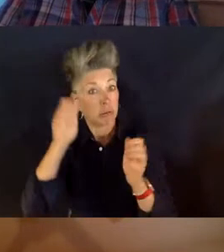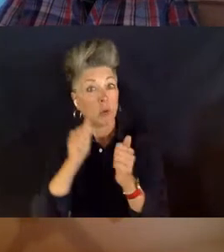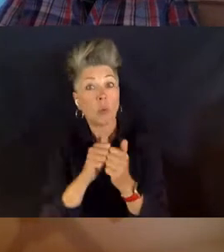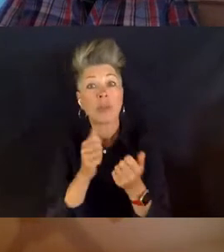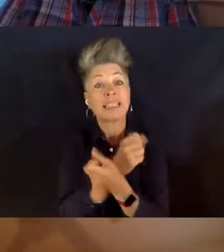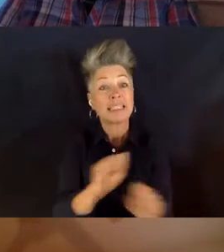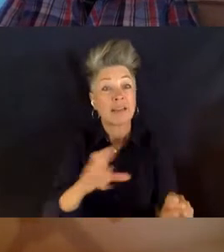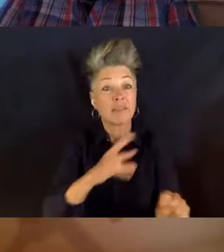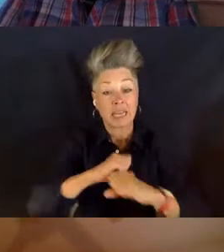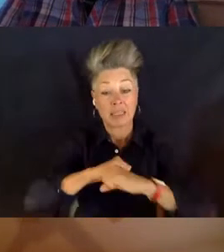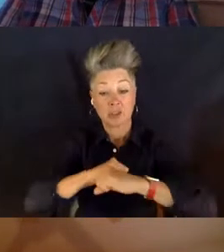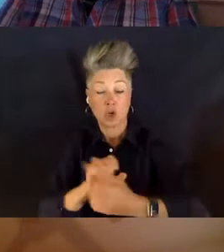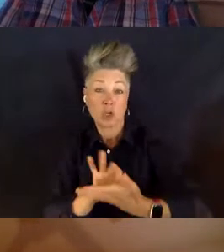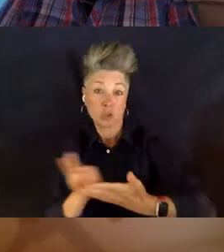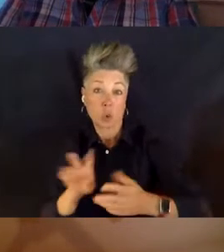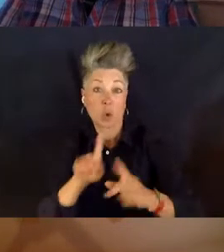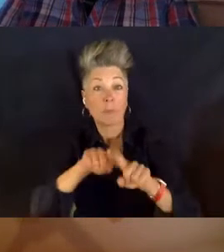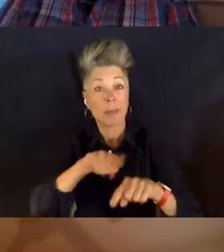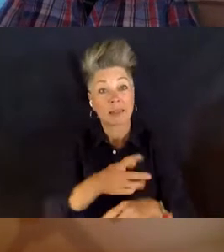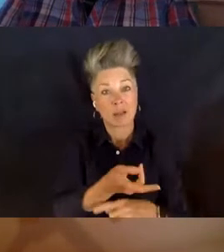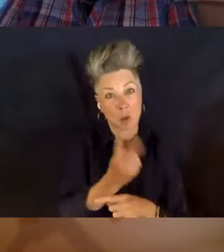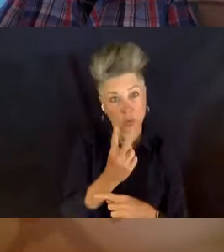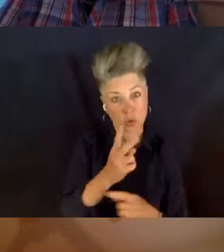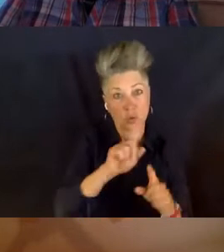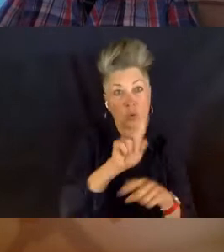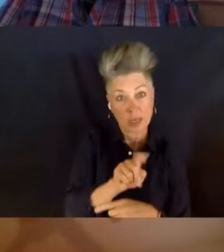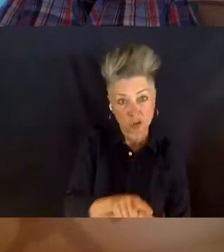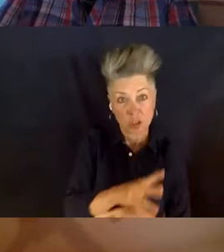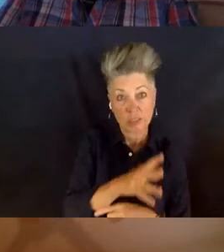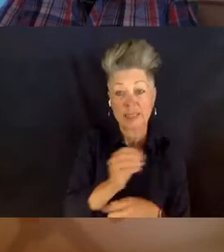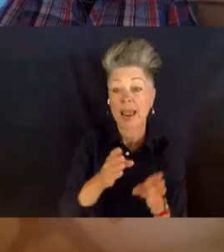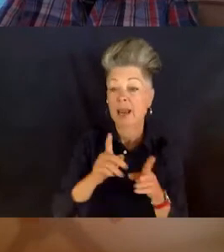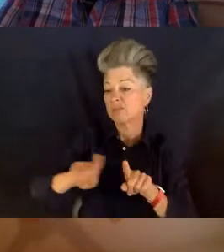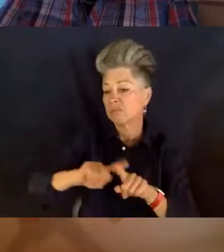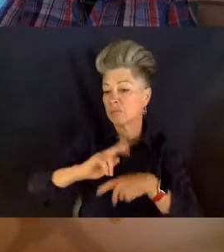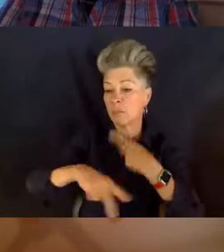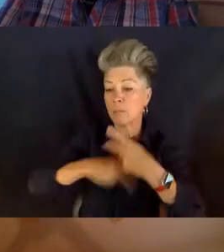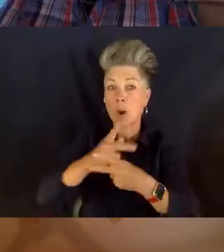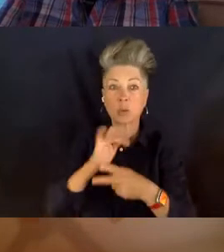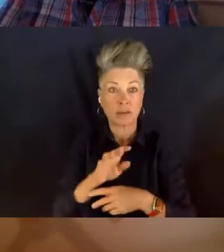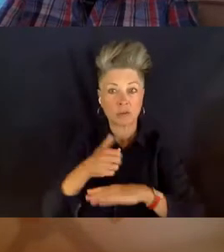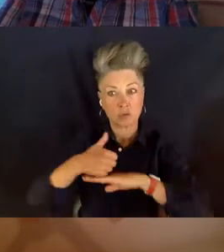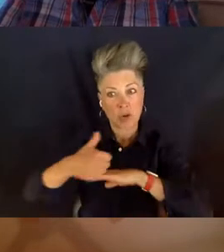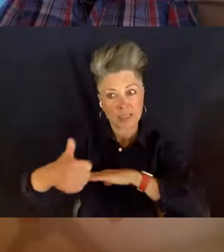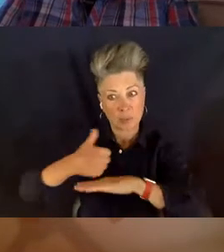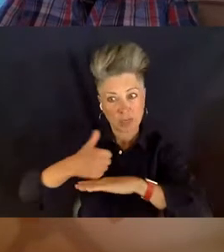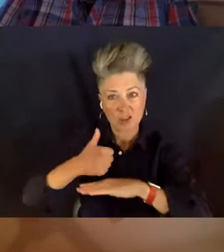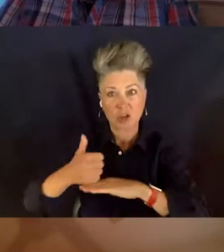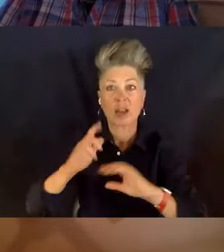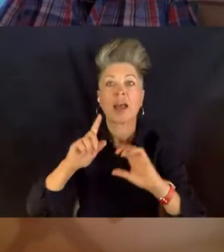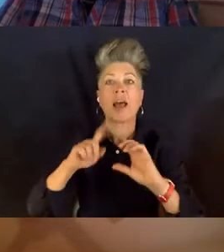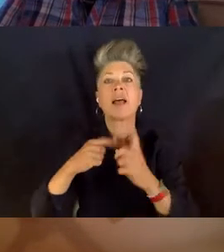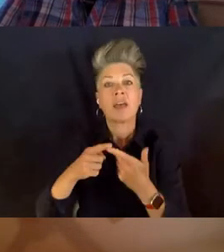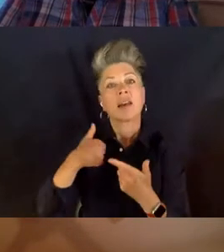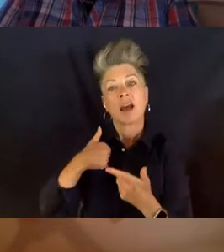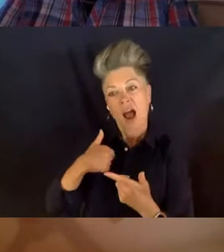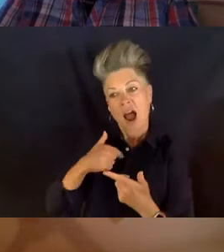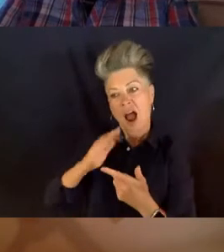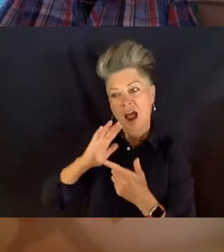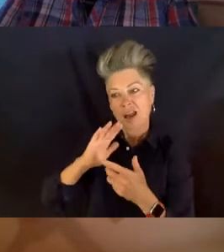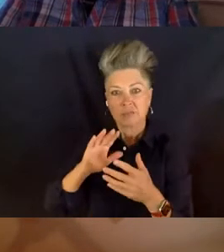these 2 questions and modes of transportation, and organized these responses according to the 15 alder districts